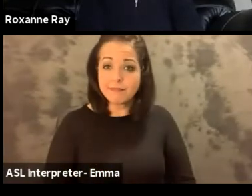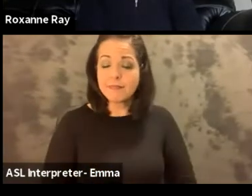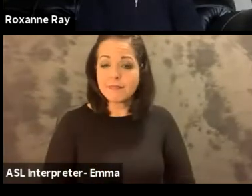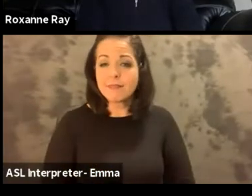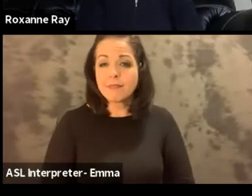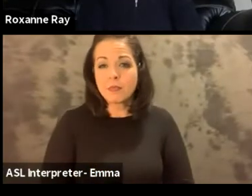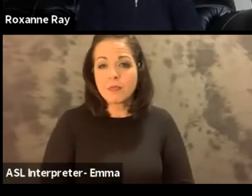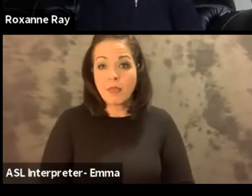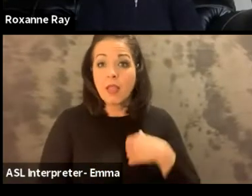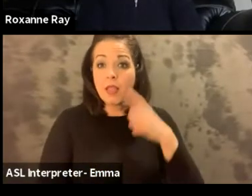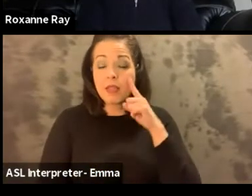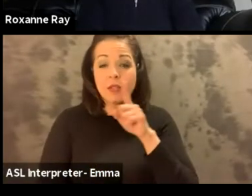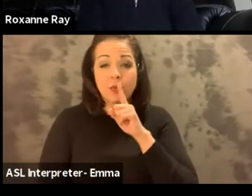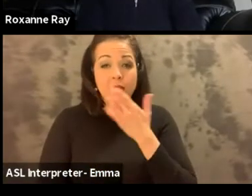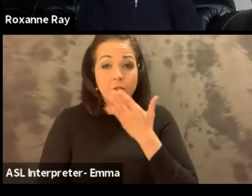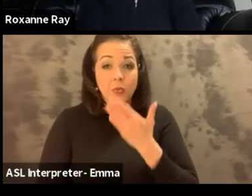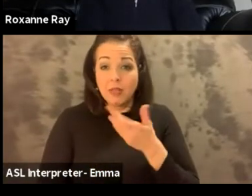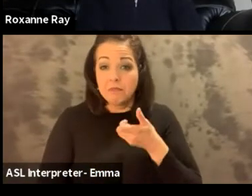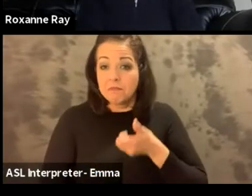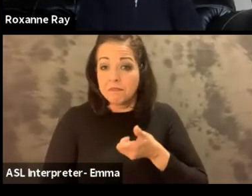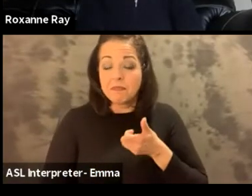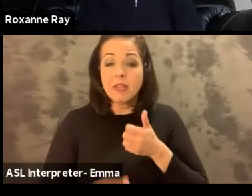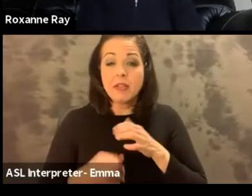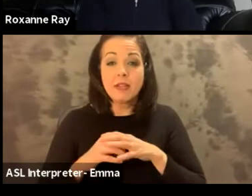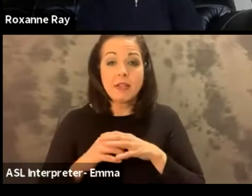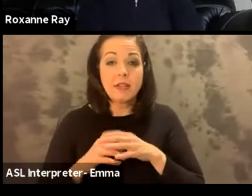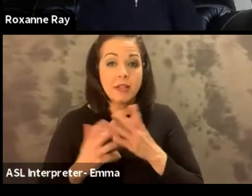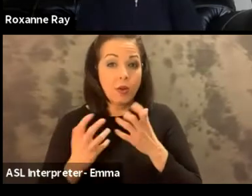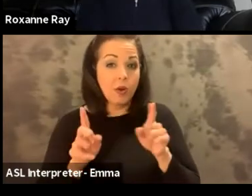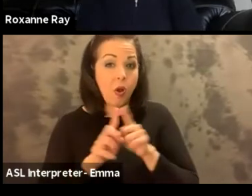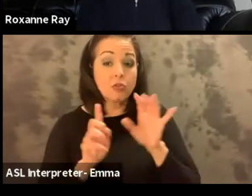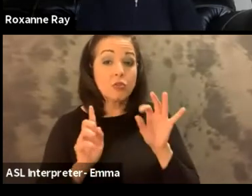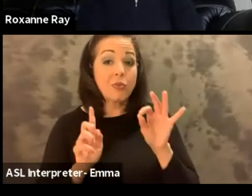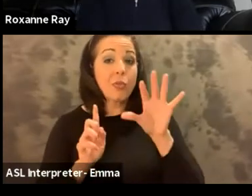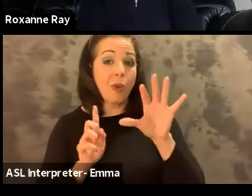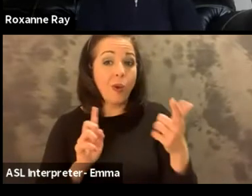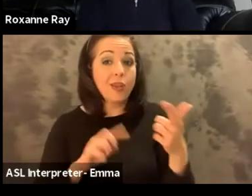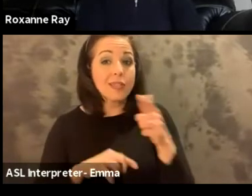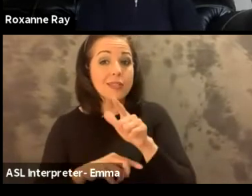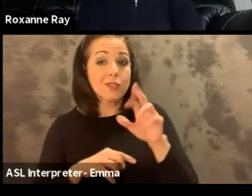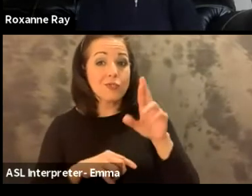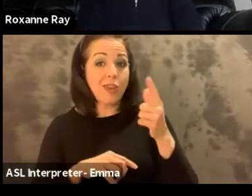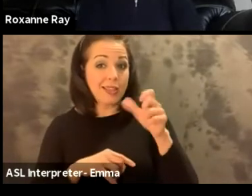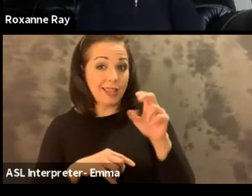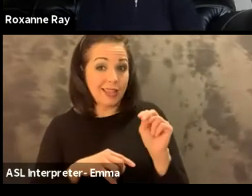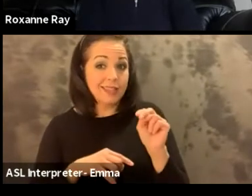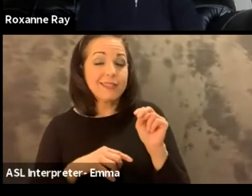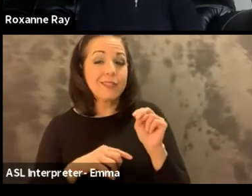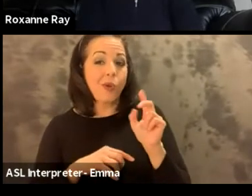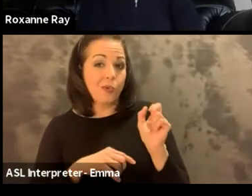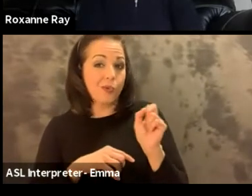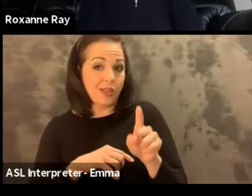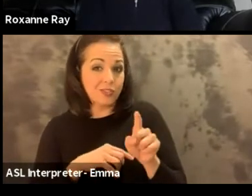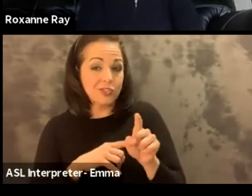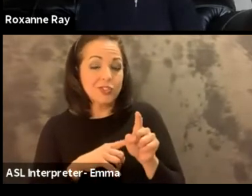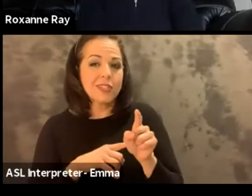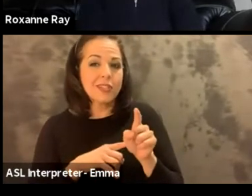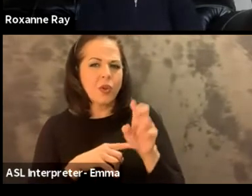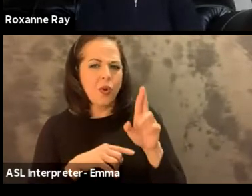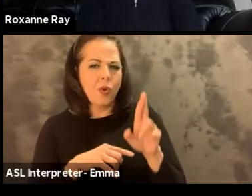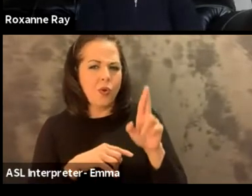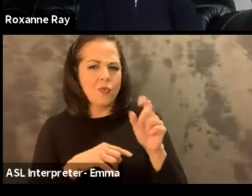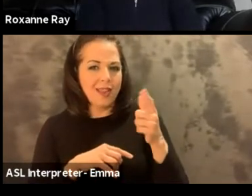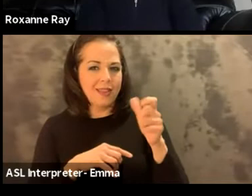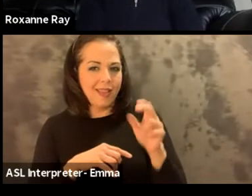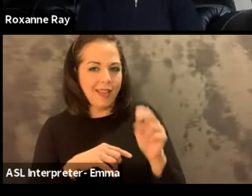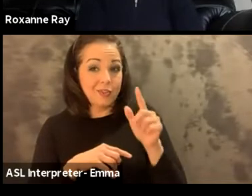I think that's really well put. And I want to also throw it back to Reagan, this question, because Reagan, you put a lot